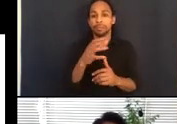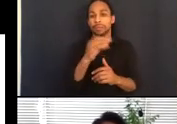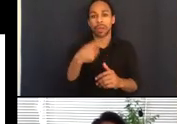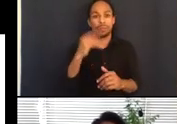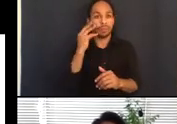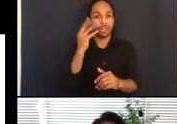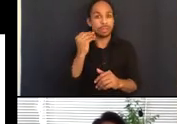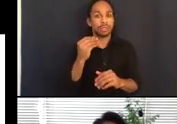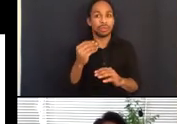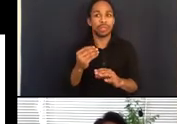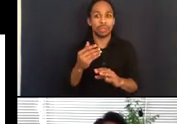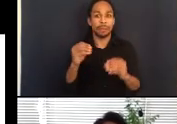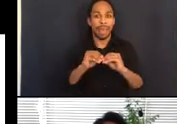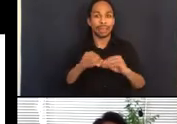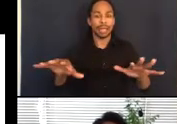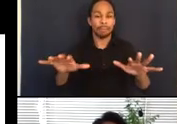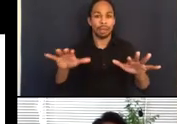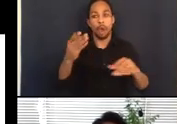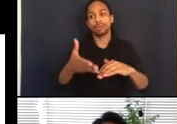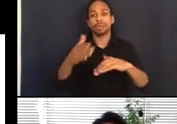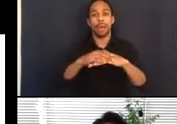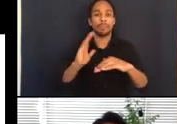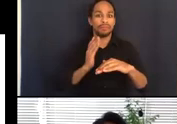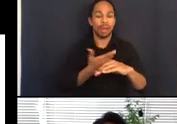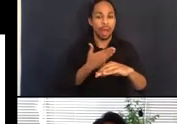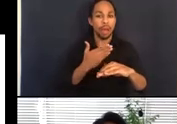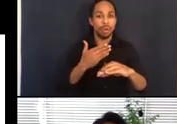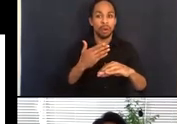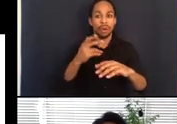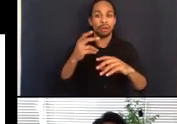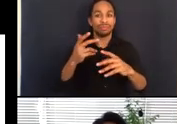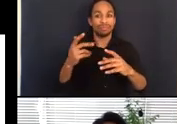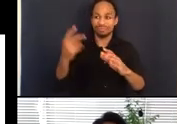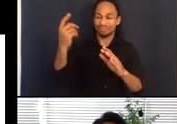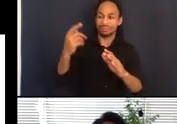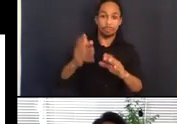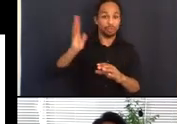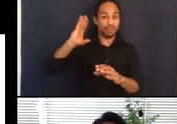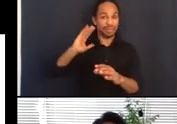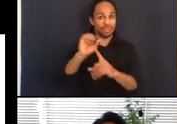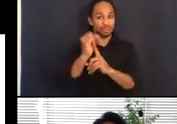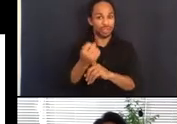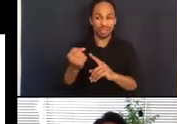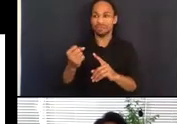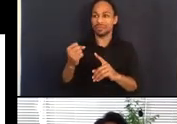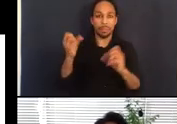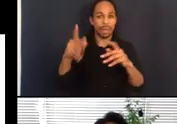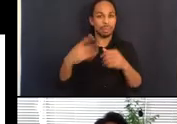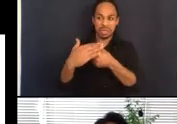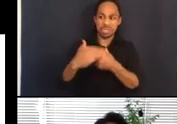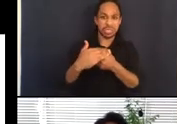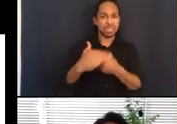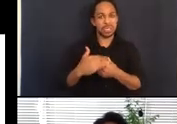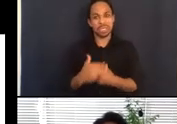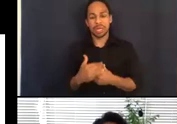top of the epidemic, and the world is finally experiencing what we've been going through. And during this time, we're thinking about the grassroots